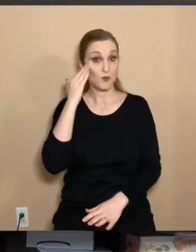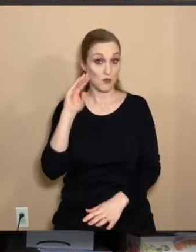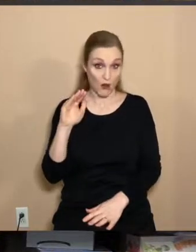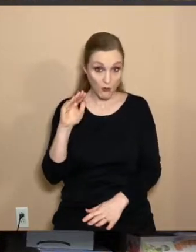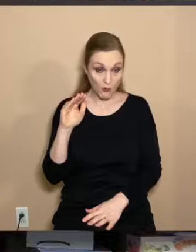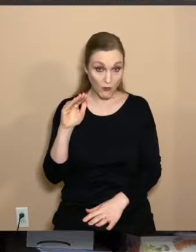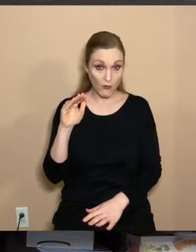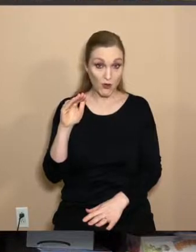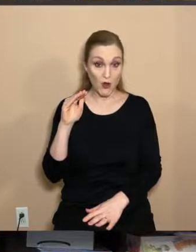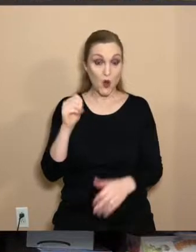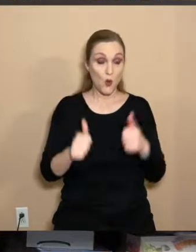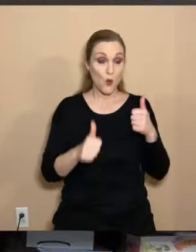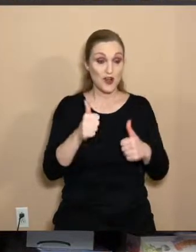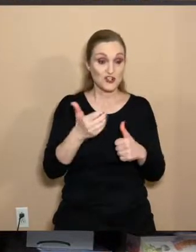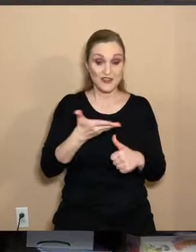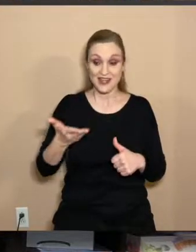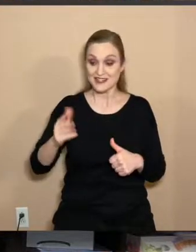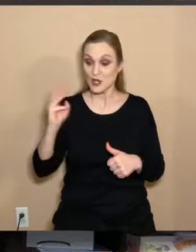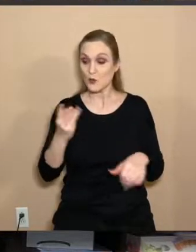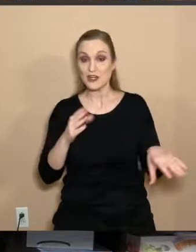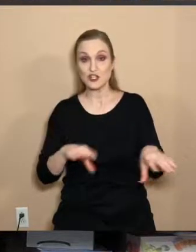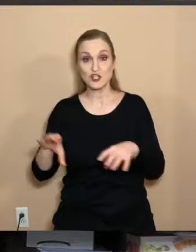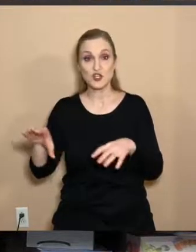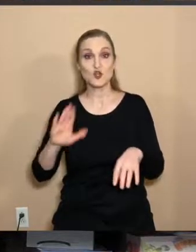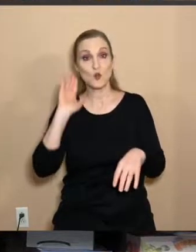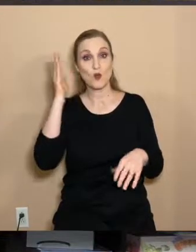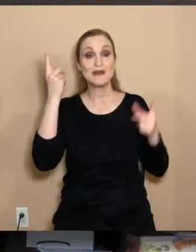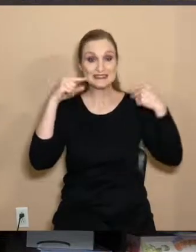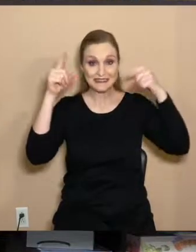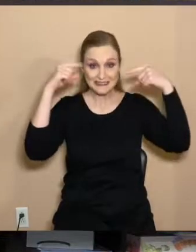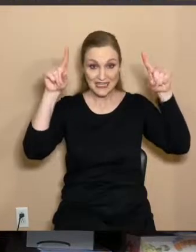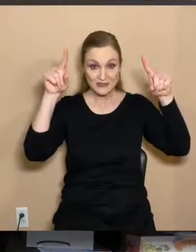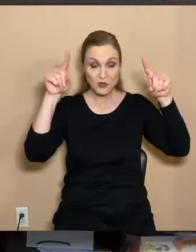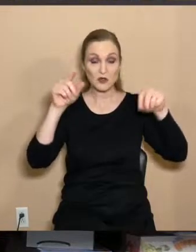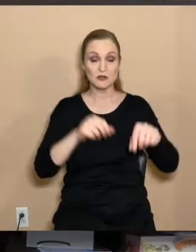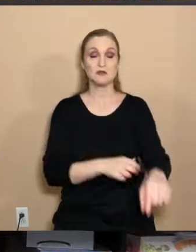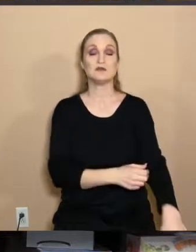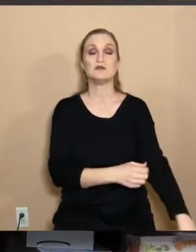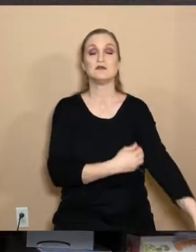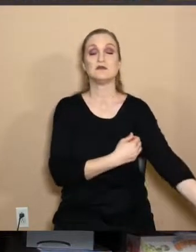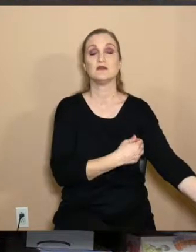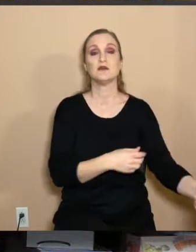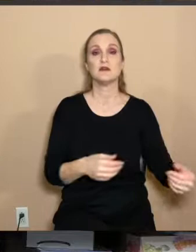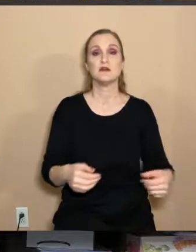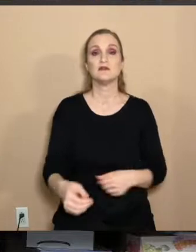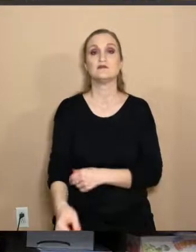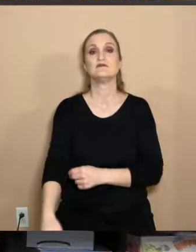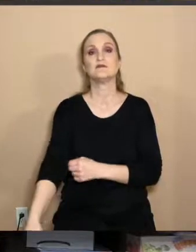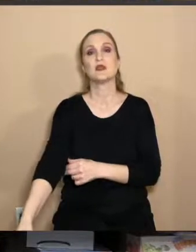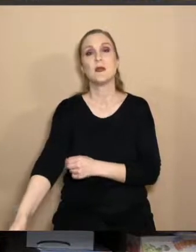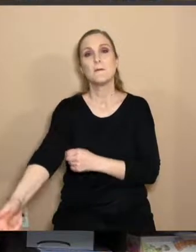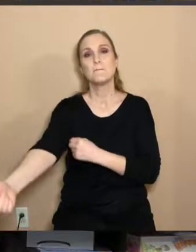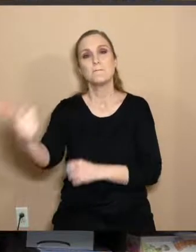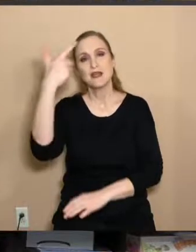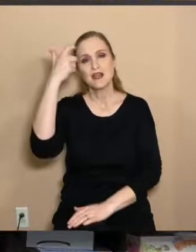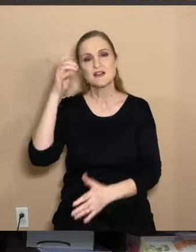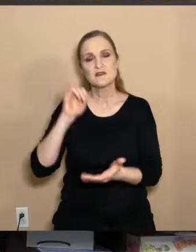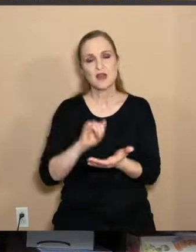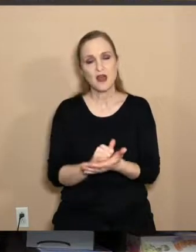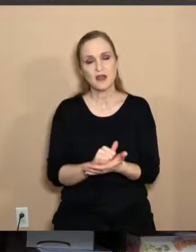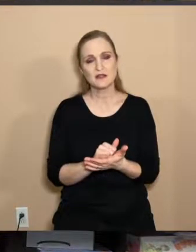know which activities that we engage in are going to prosper. They're going to result in having returns. And because of